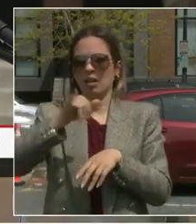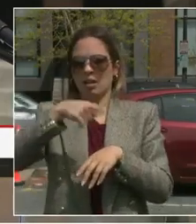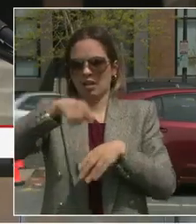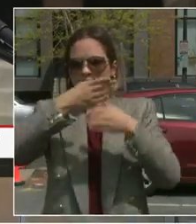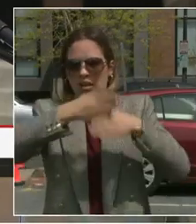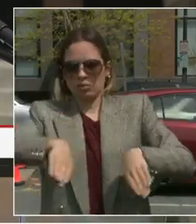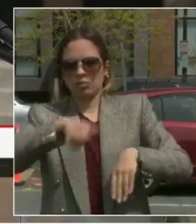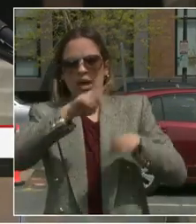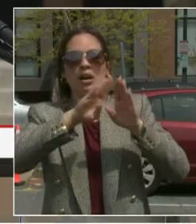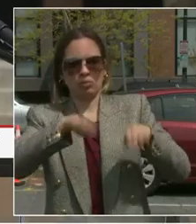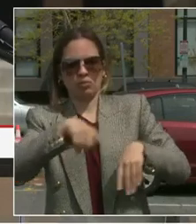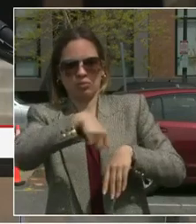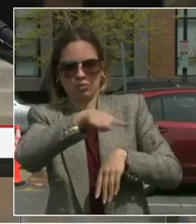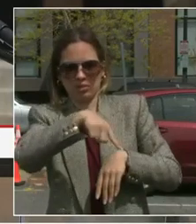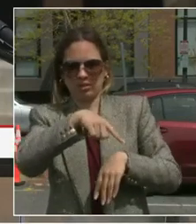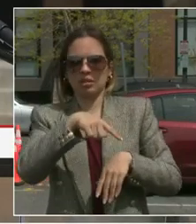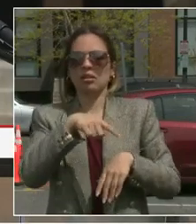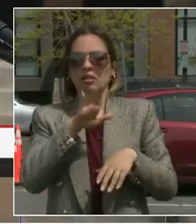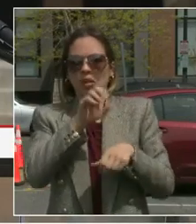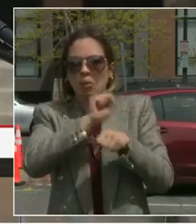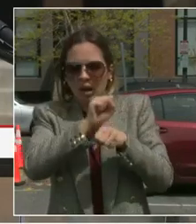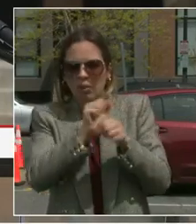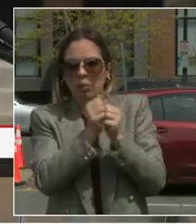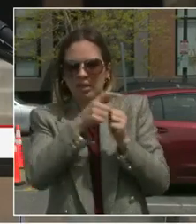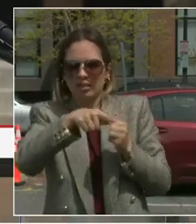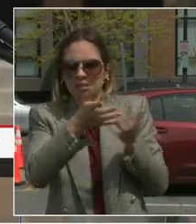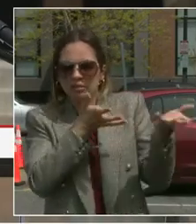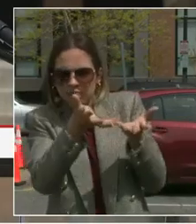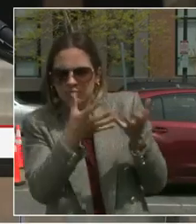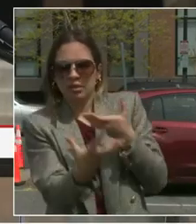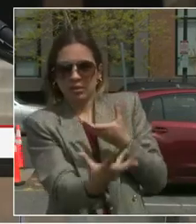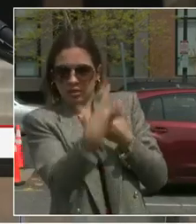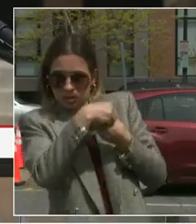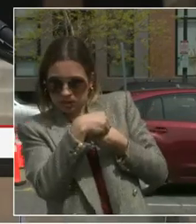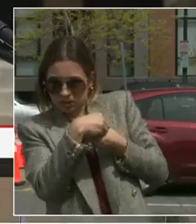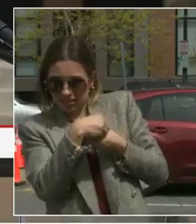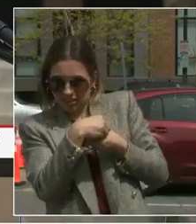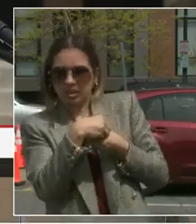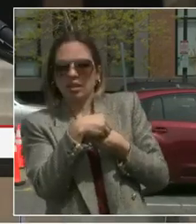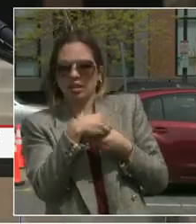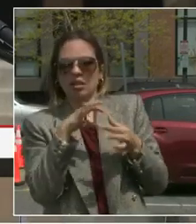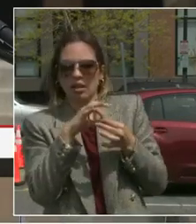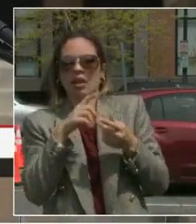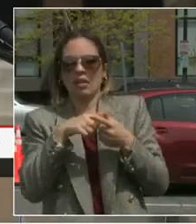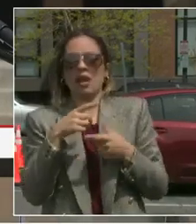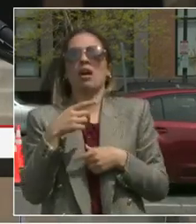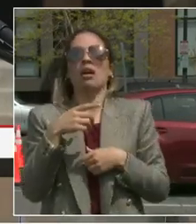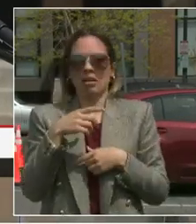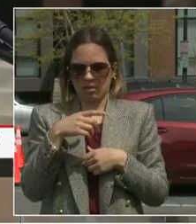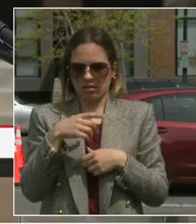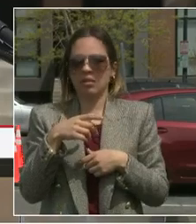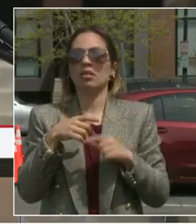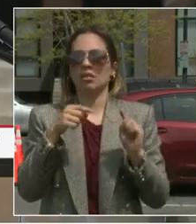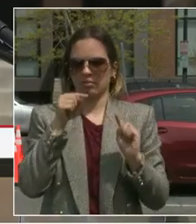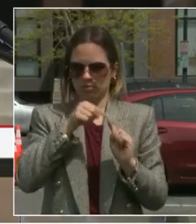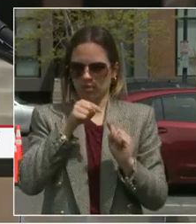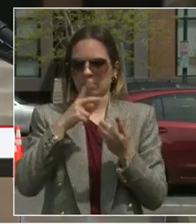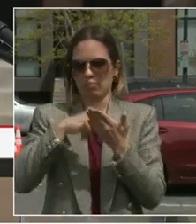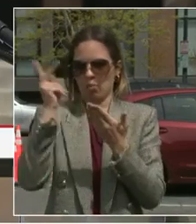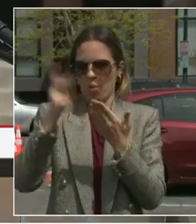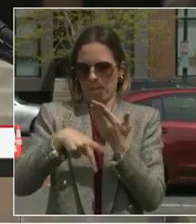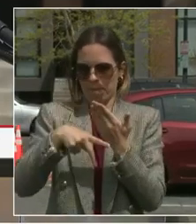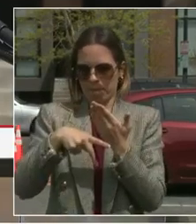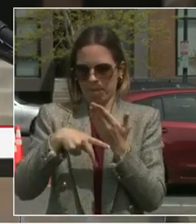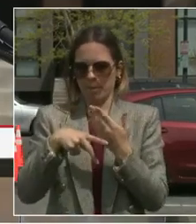the VA is working on connecting them through the HUD-VASH program. There were 205 veterans who were